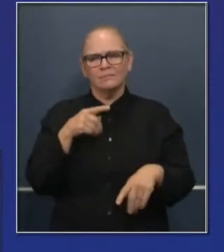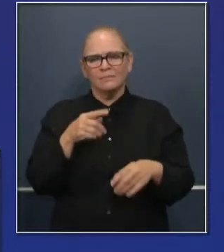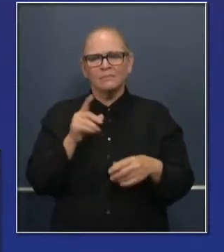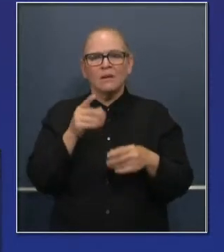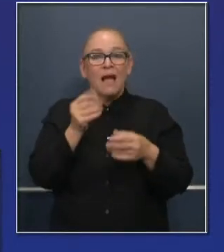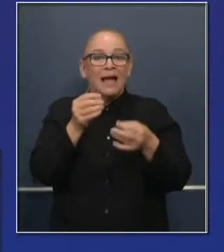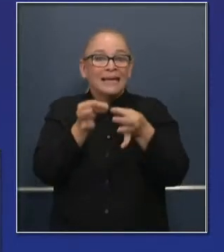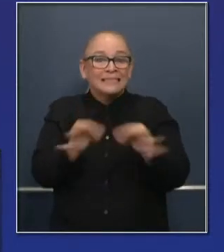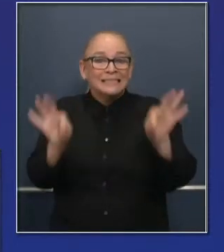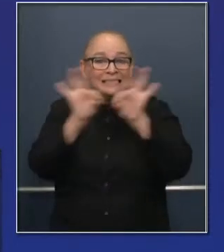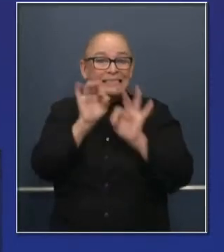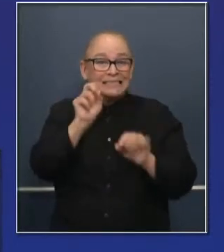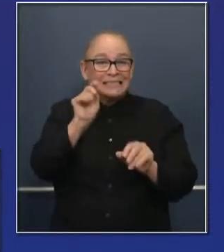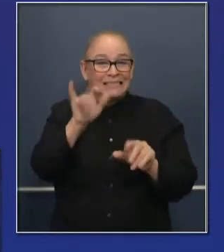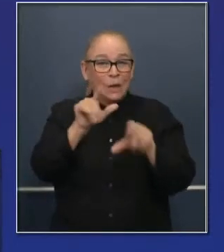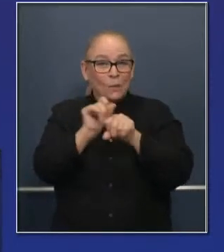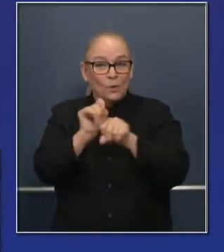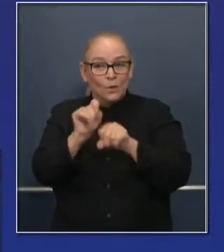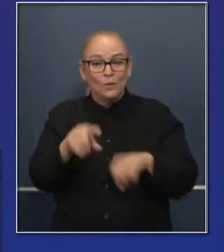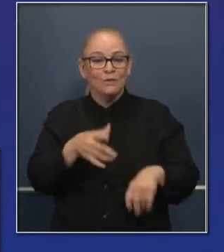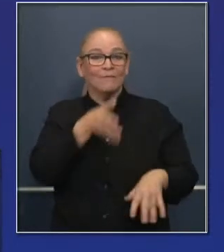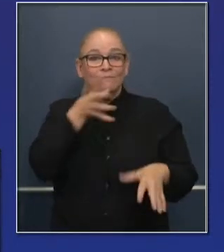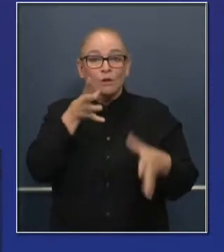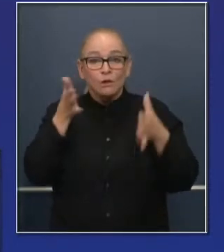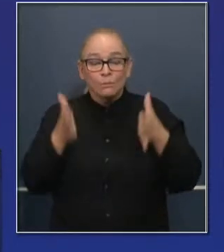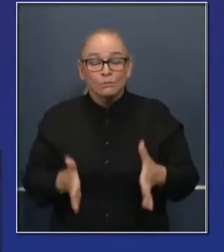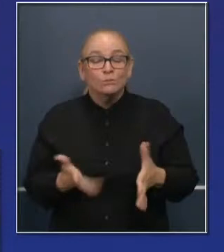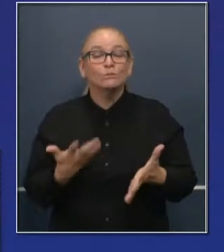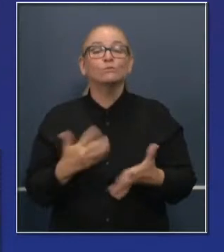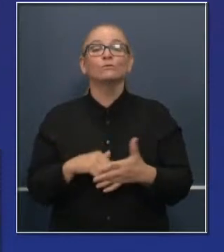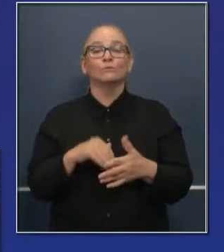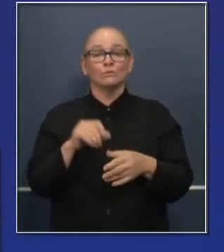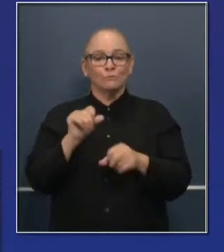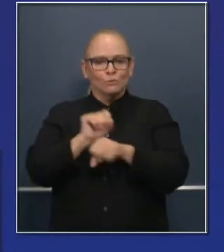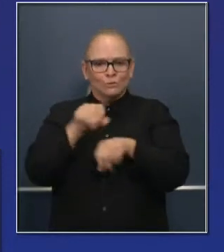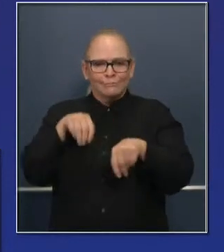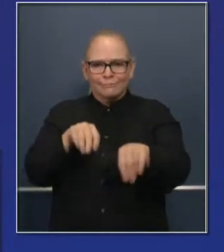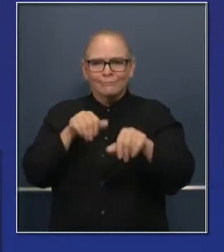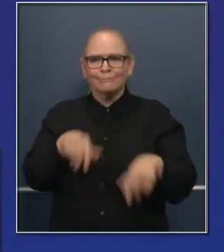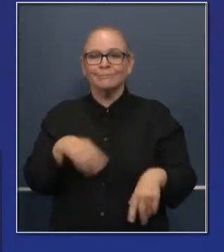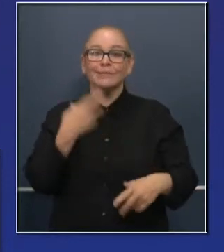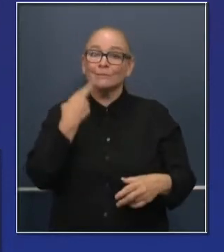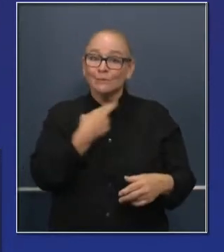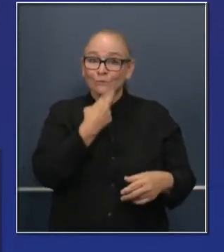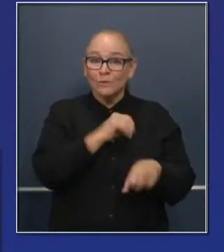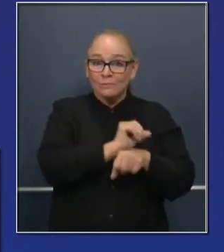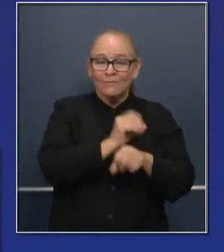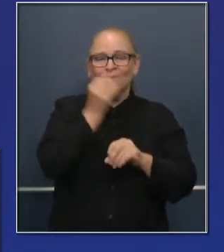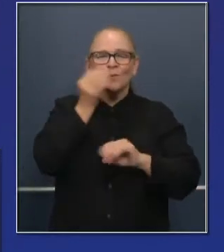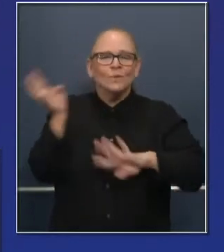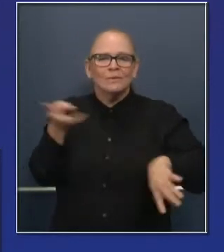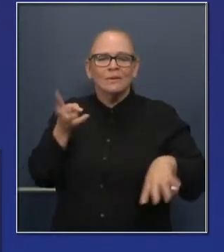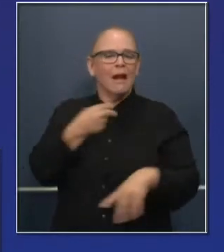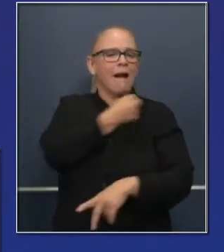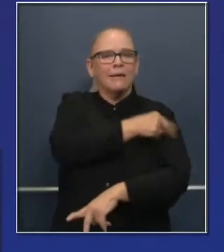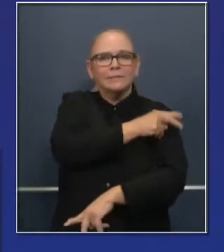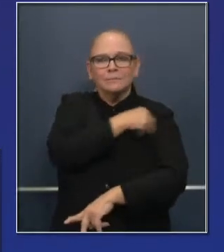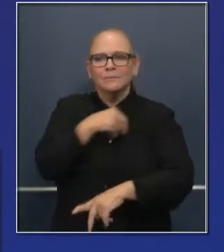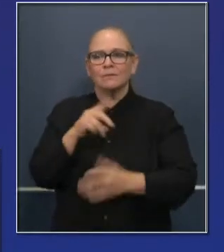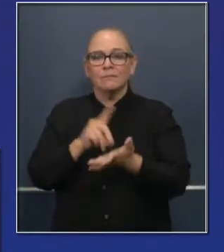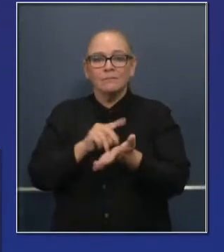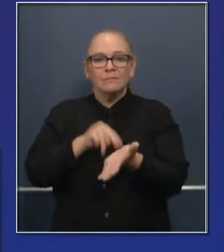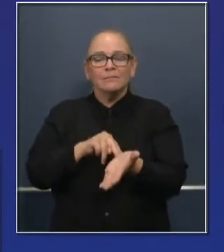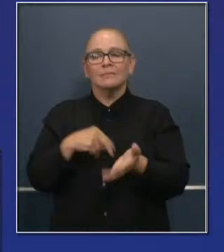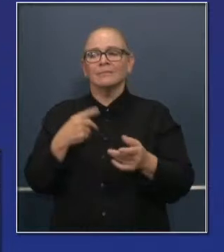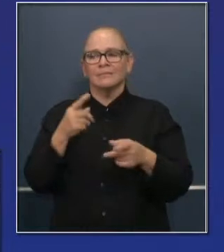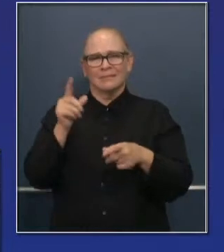on critical workforce in hospitality, retail sector, and the like that is being impacted by this disease. And